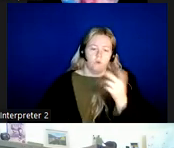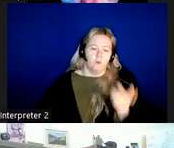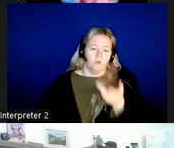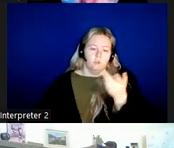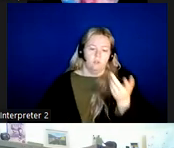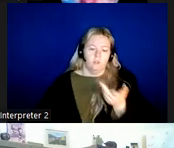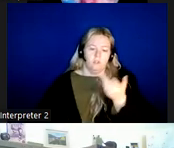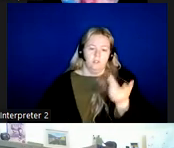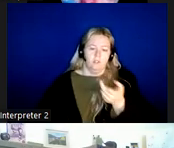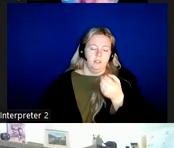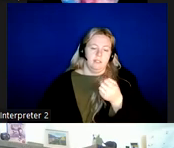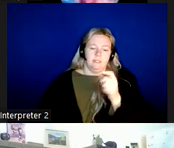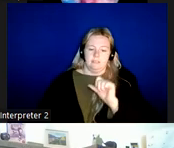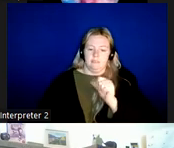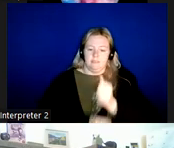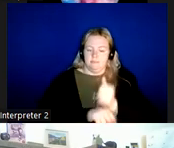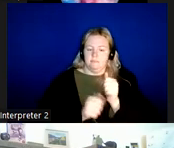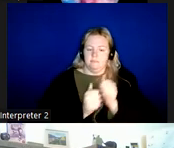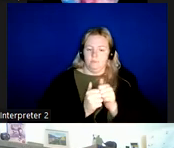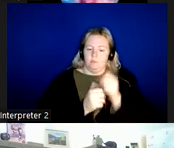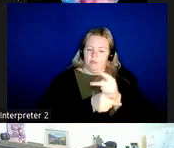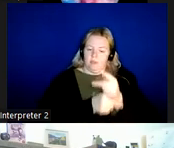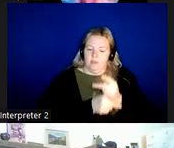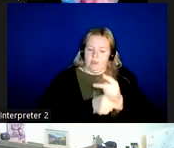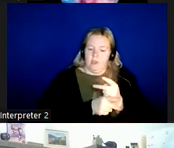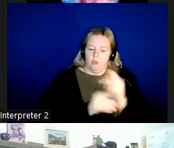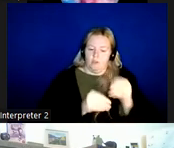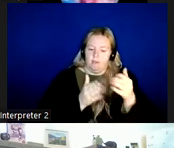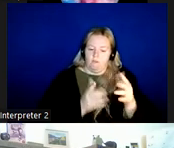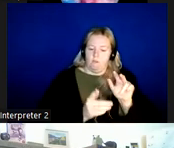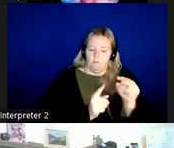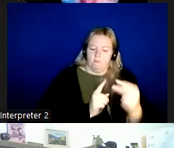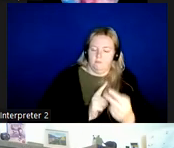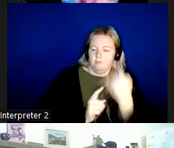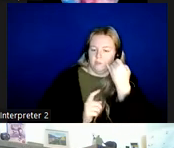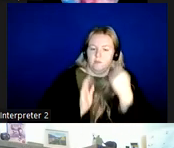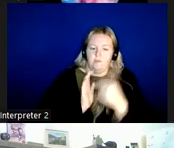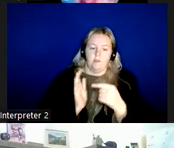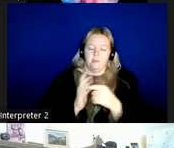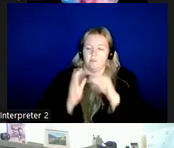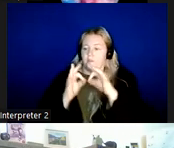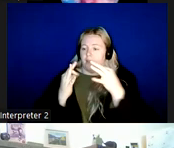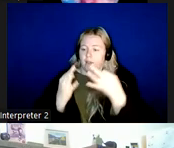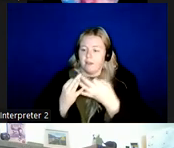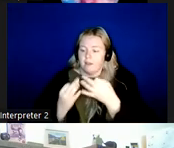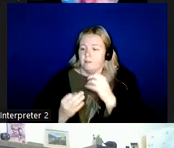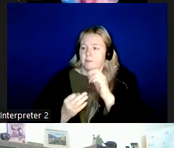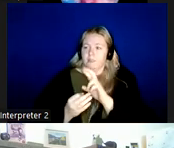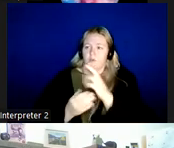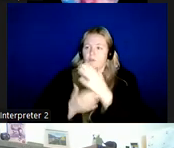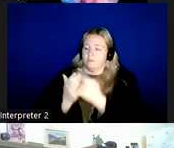it's designed with the caregiver in mind. So if one of your loved ones, they're suffering from Alzheimer's or